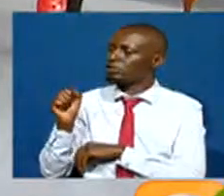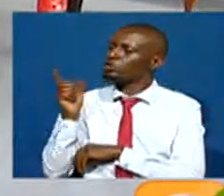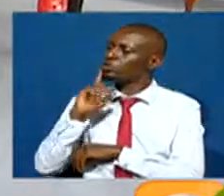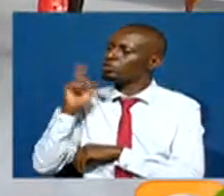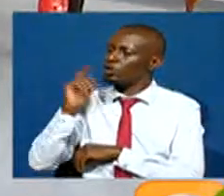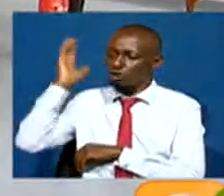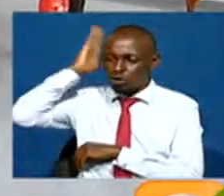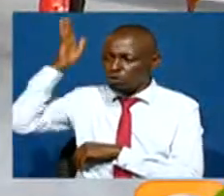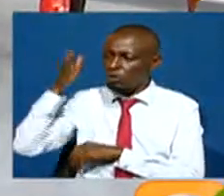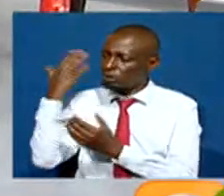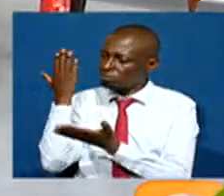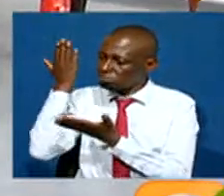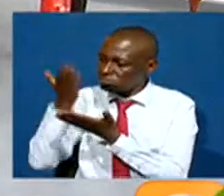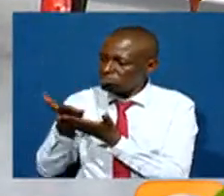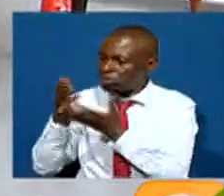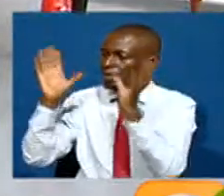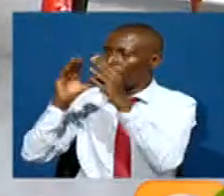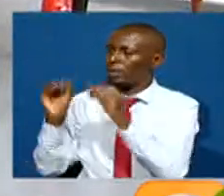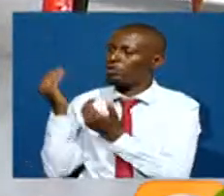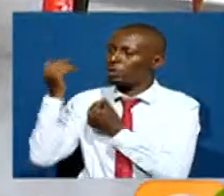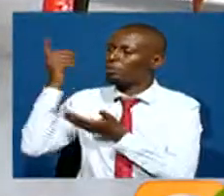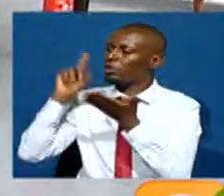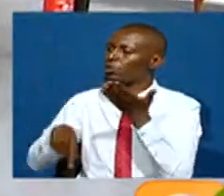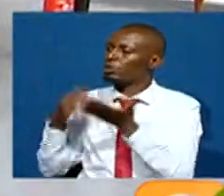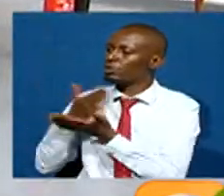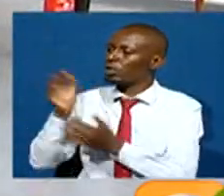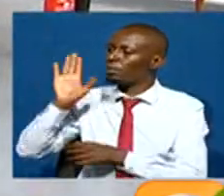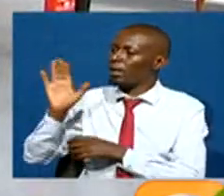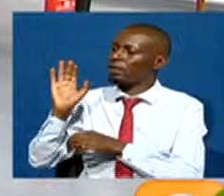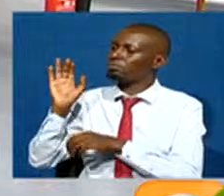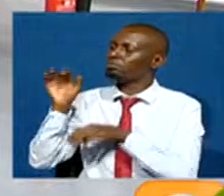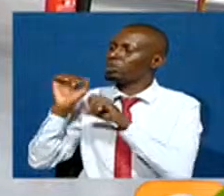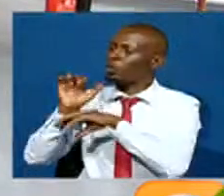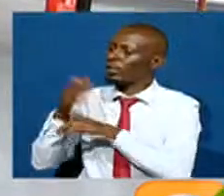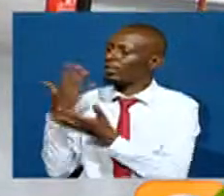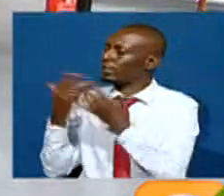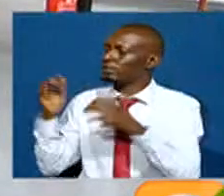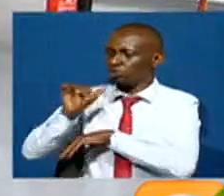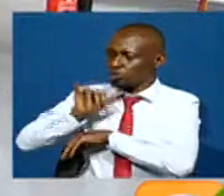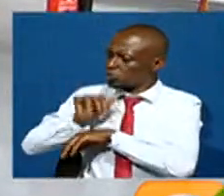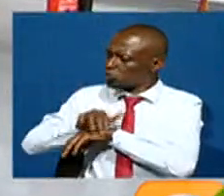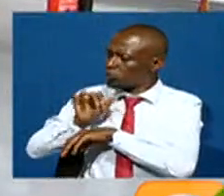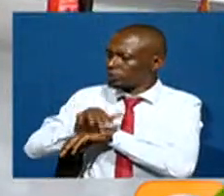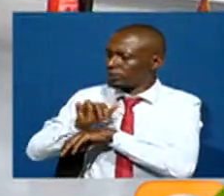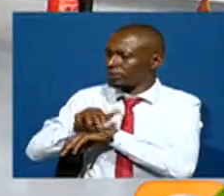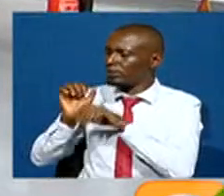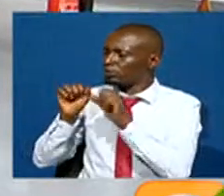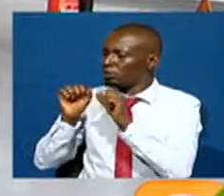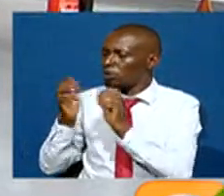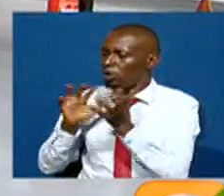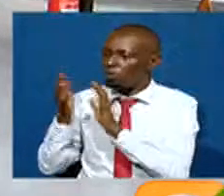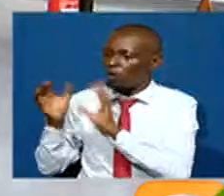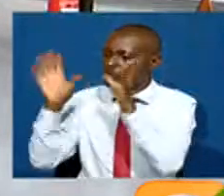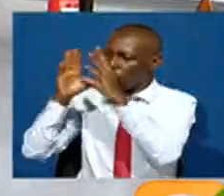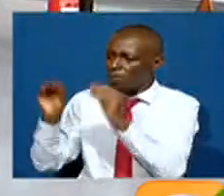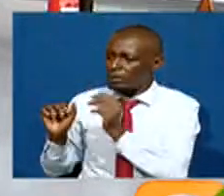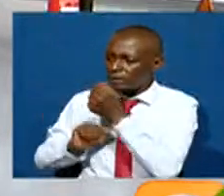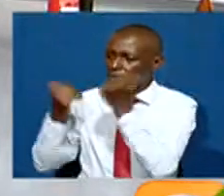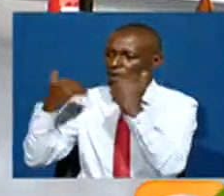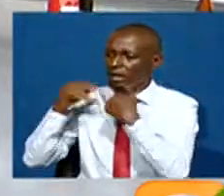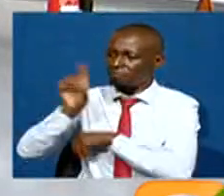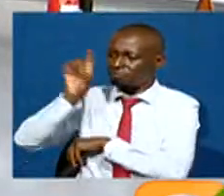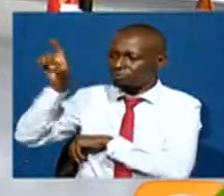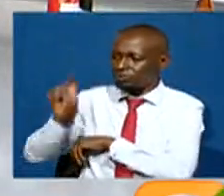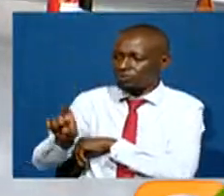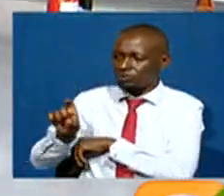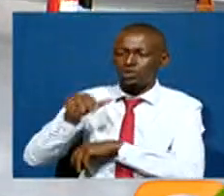in your sector? Are you expecting any goodies? Are you expecting any windfall from the budget? That's